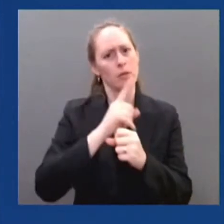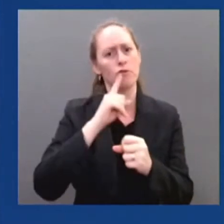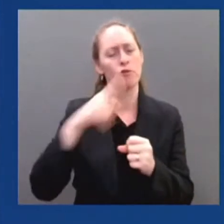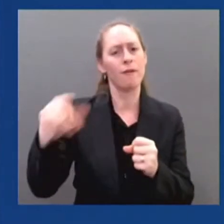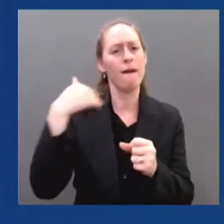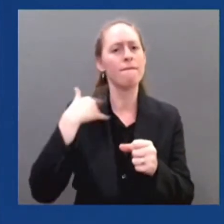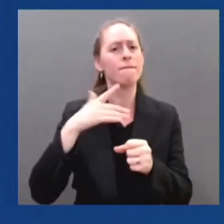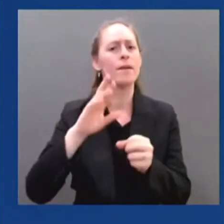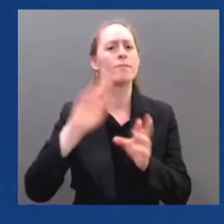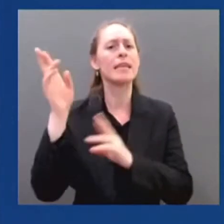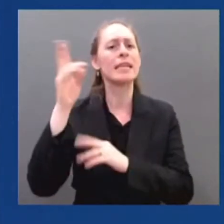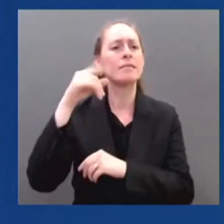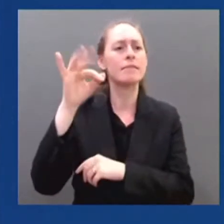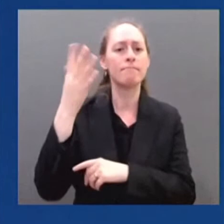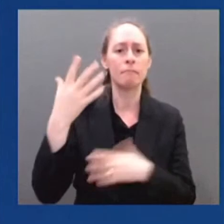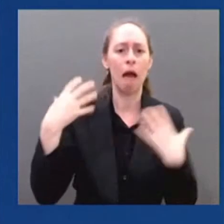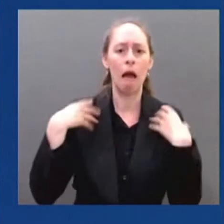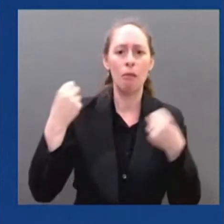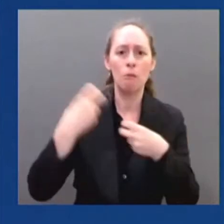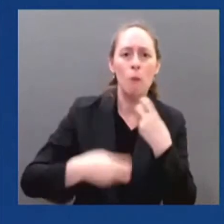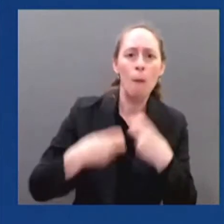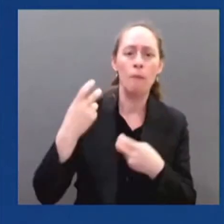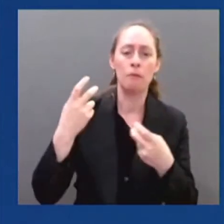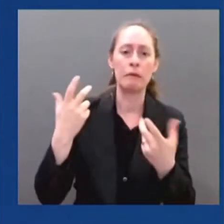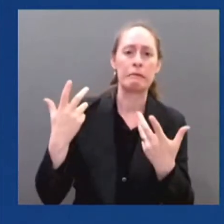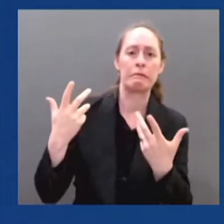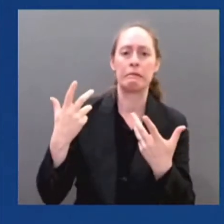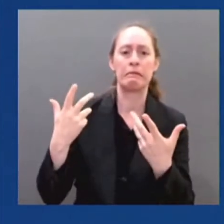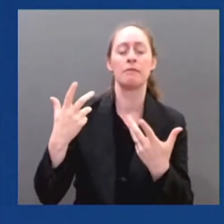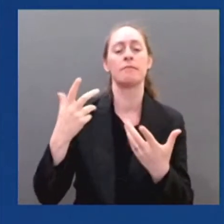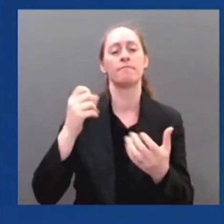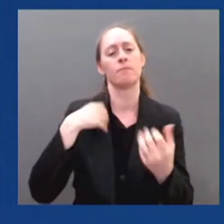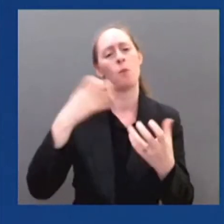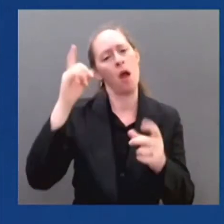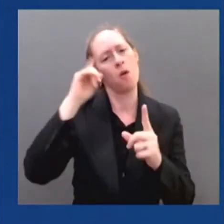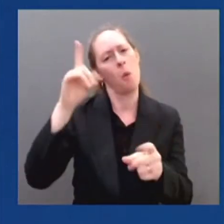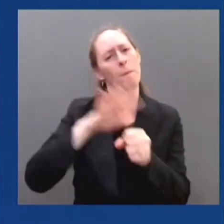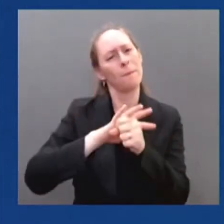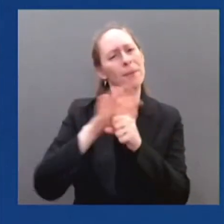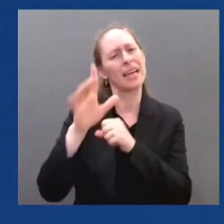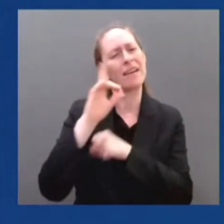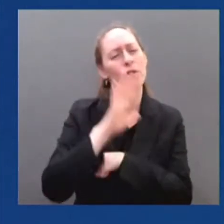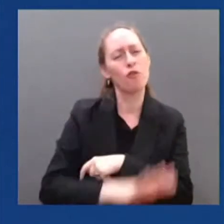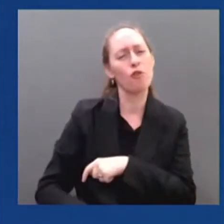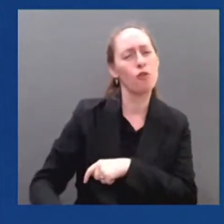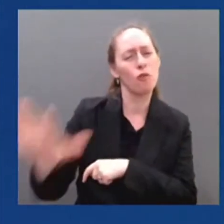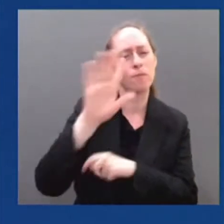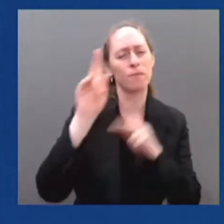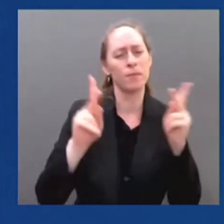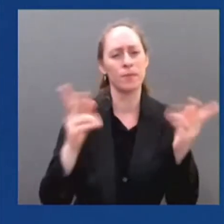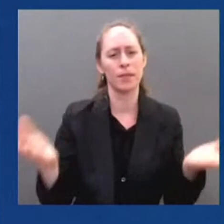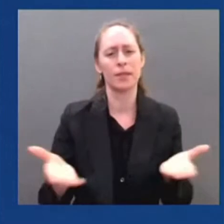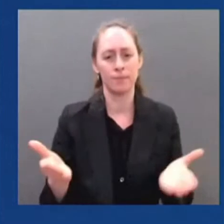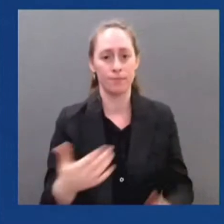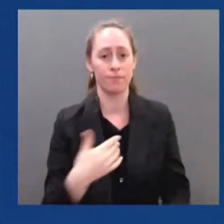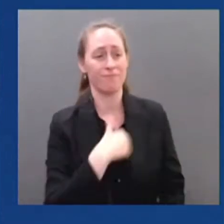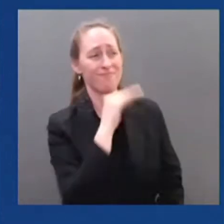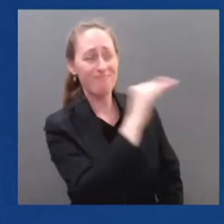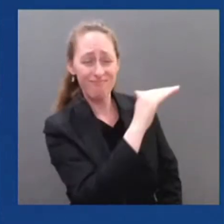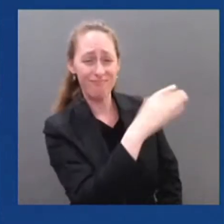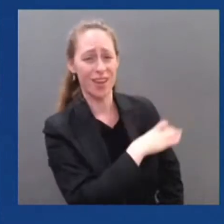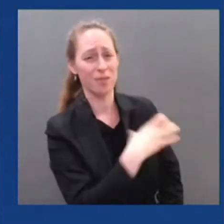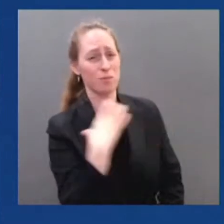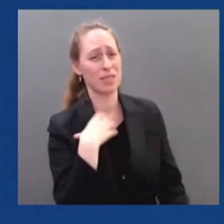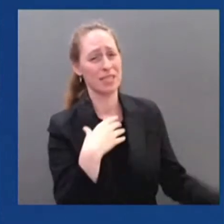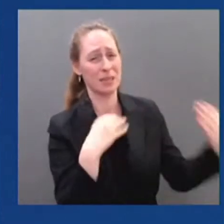for additional funding from Congress is we need funding to make sure that every American who wants a bivalent vaccine, should one be authorized by the